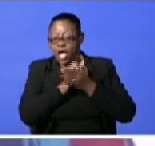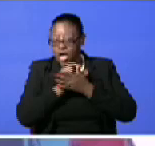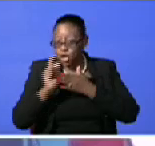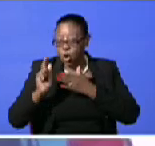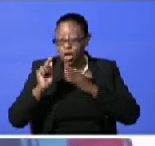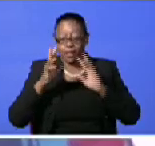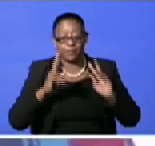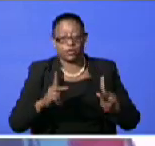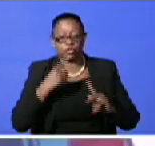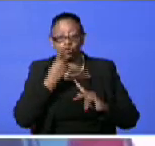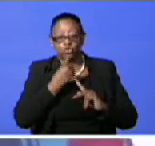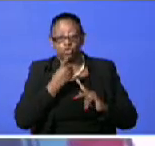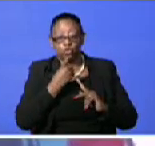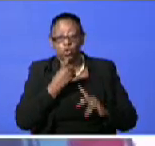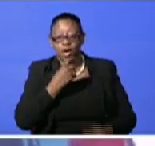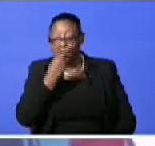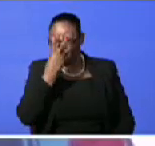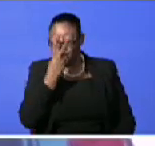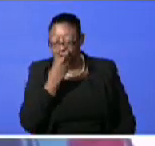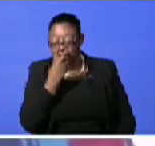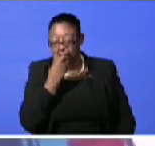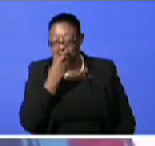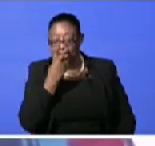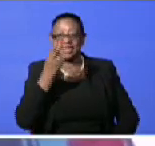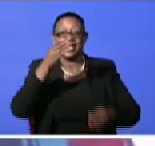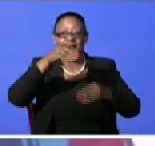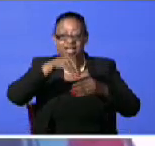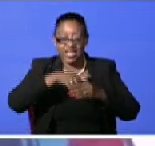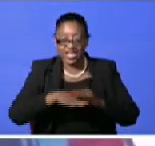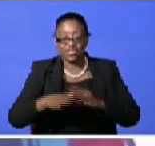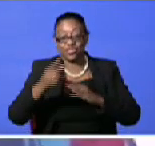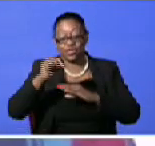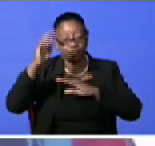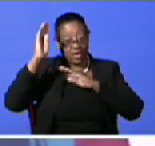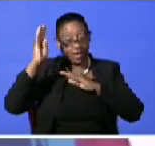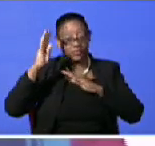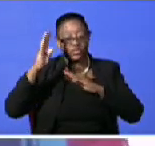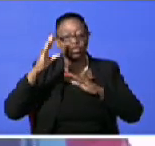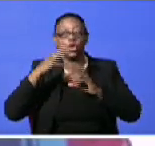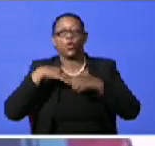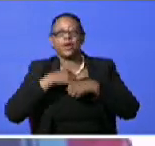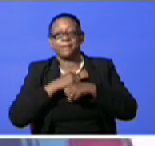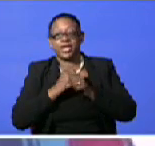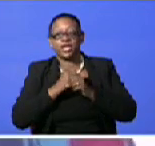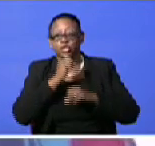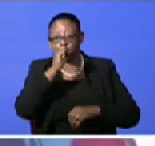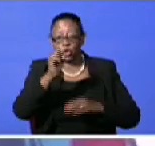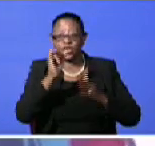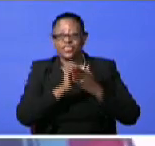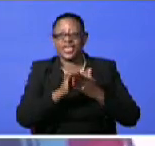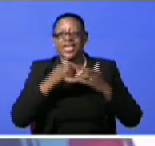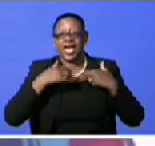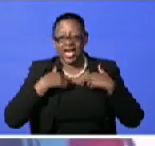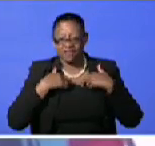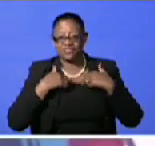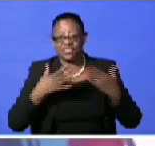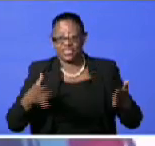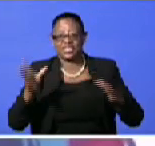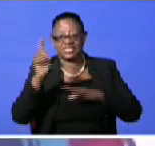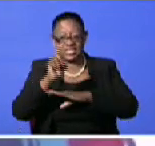who are blind and visually impaired are integrated into the Bahamian society, we want to ensure that they have the necessary tools to do